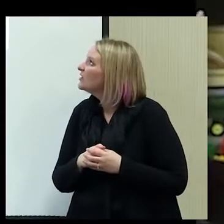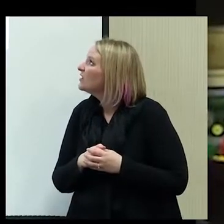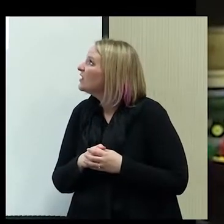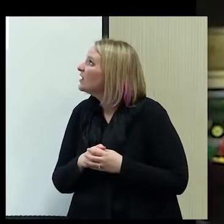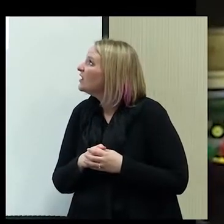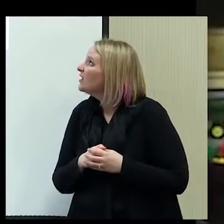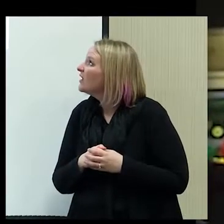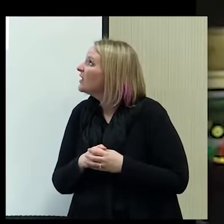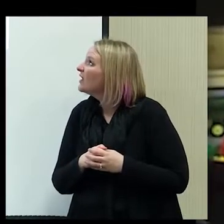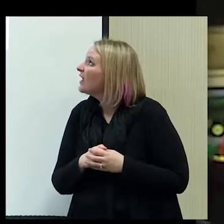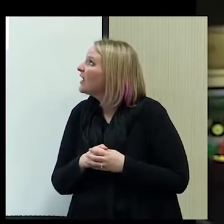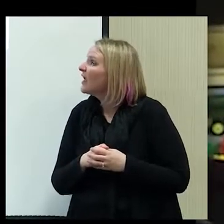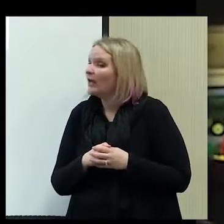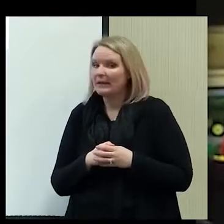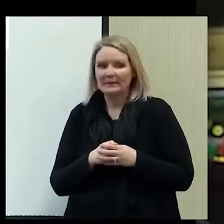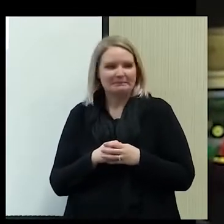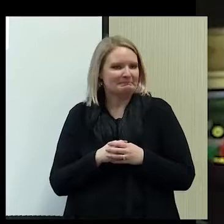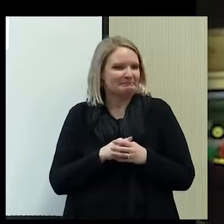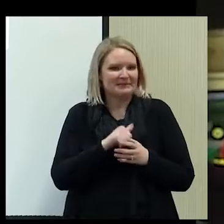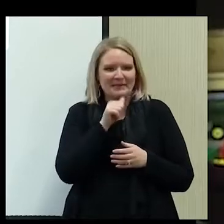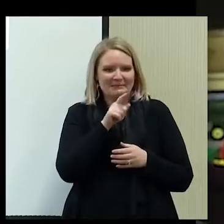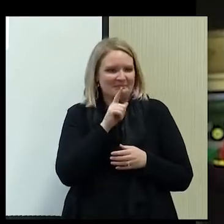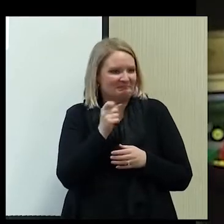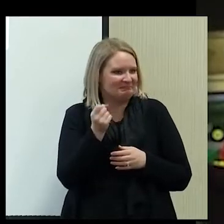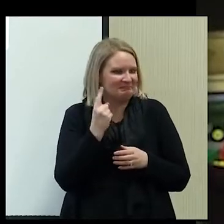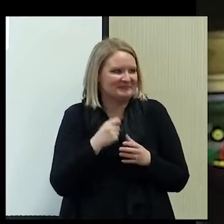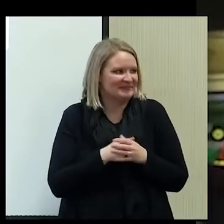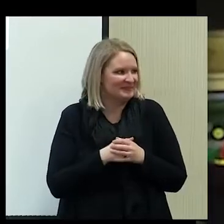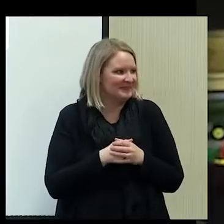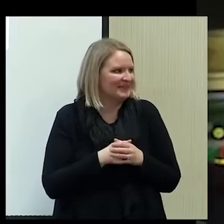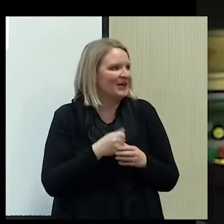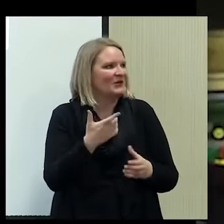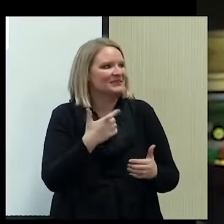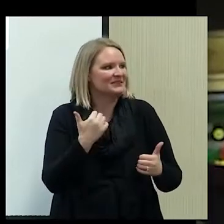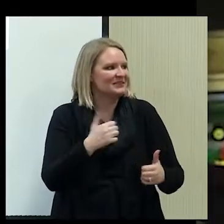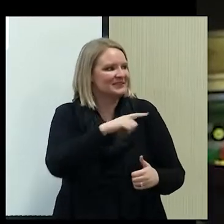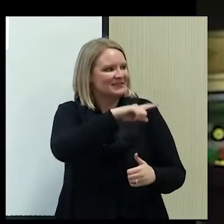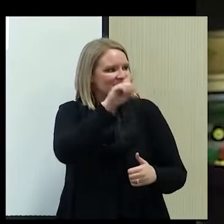so the dinosaurs could live in?